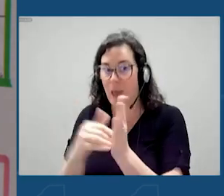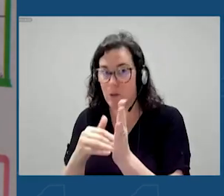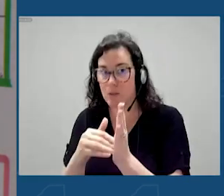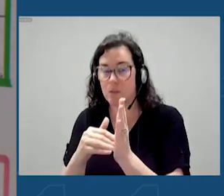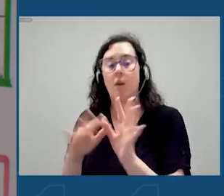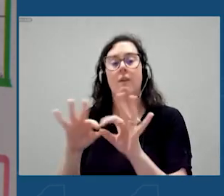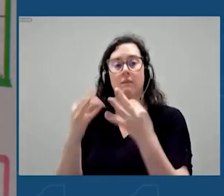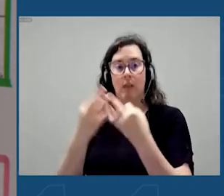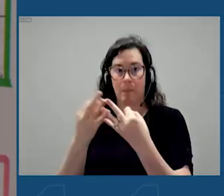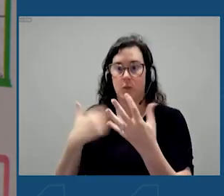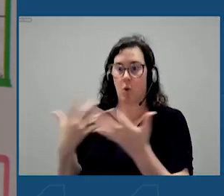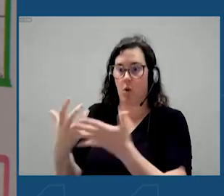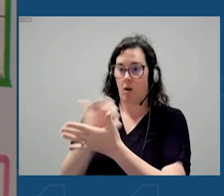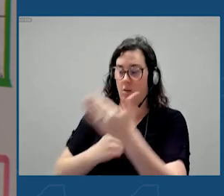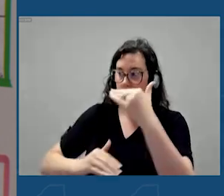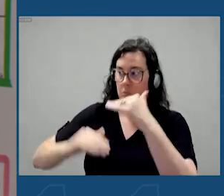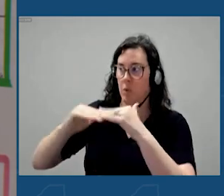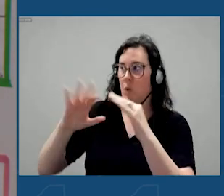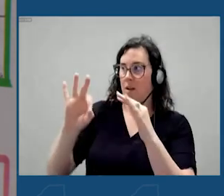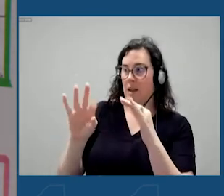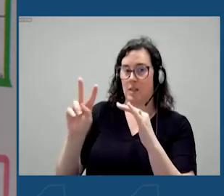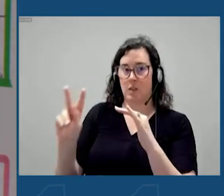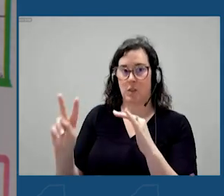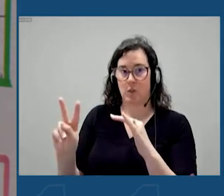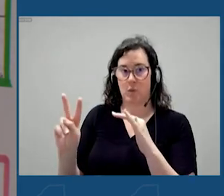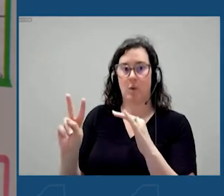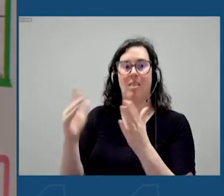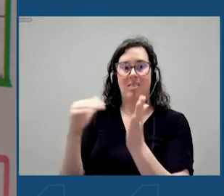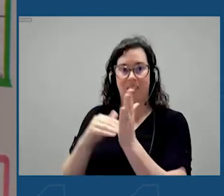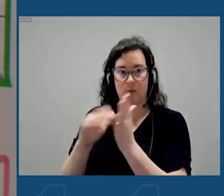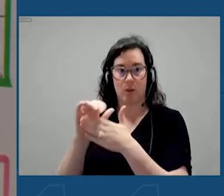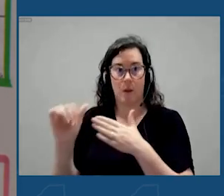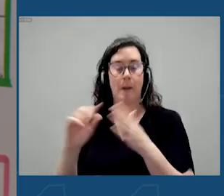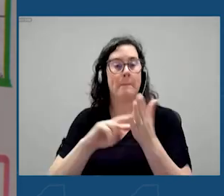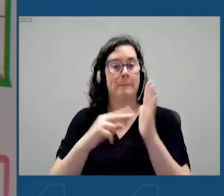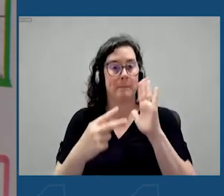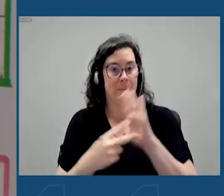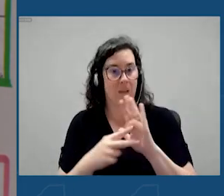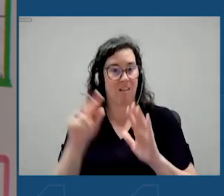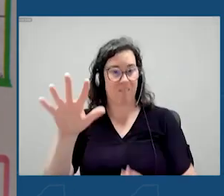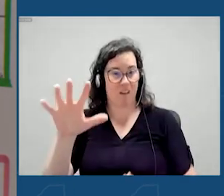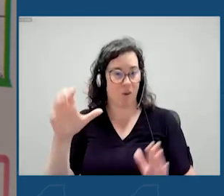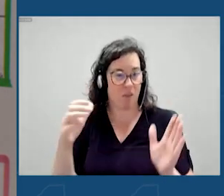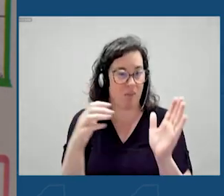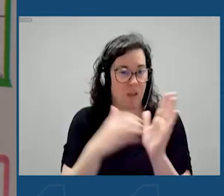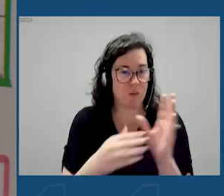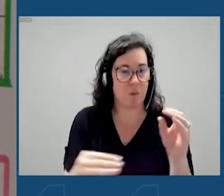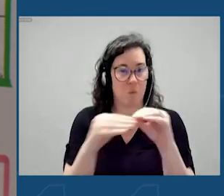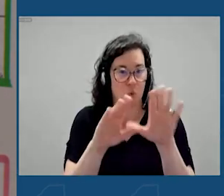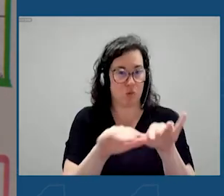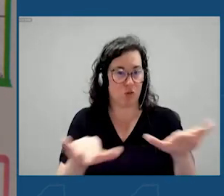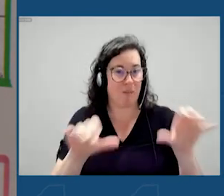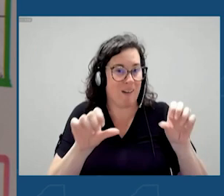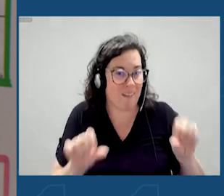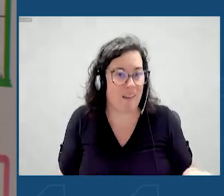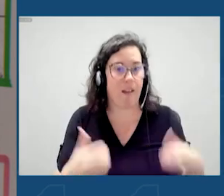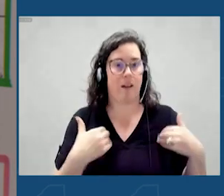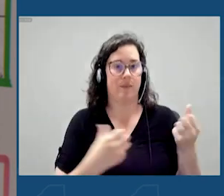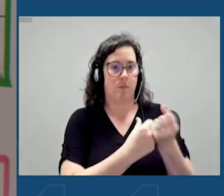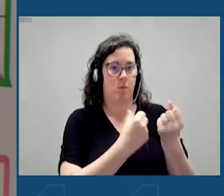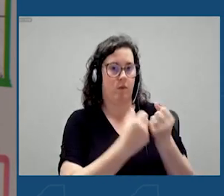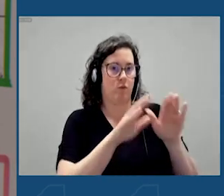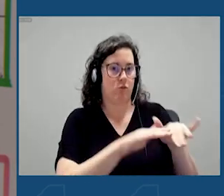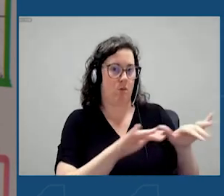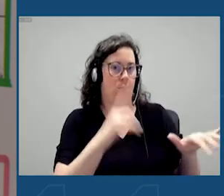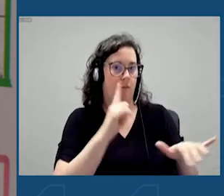will be eligible. That means over 500,000 more children will be eligible for support for child care for their parents. It's